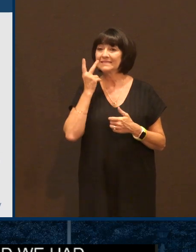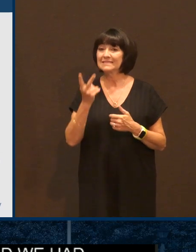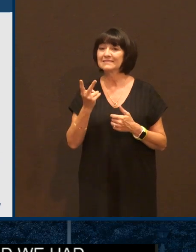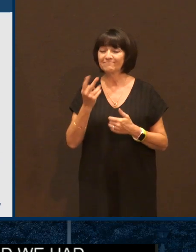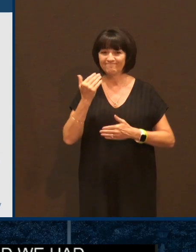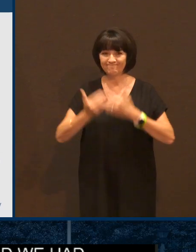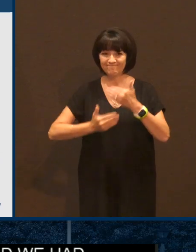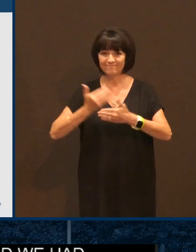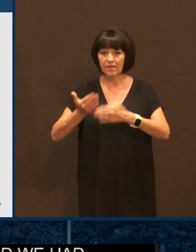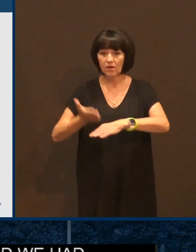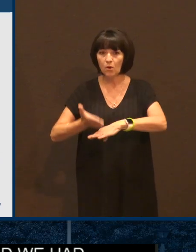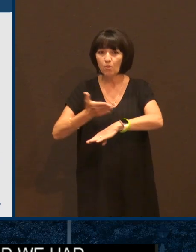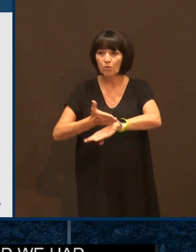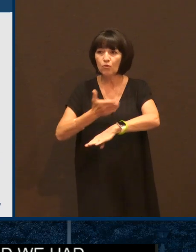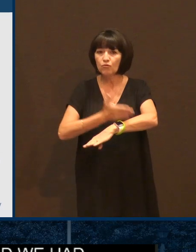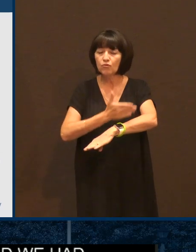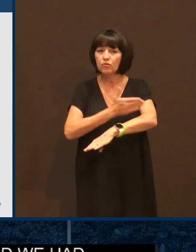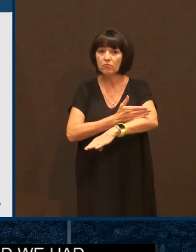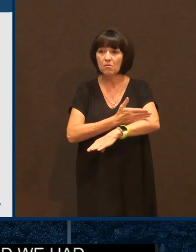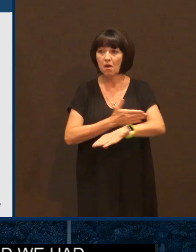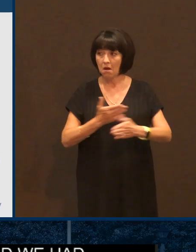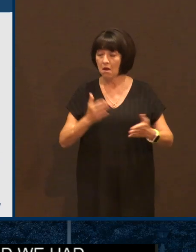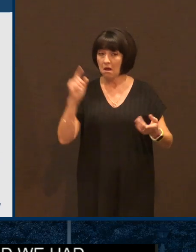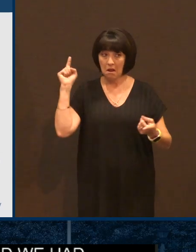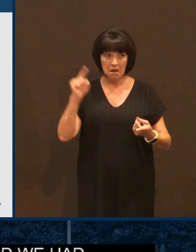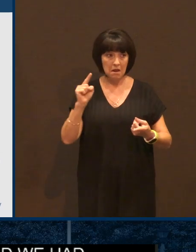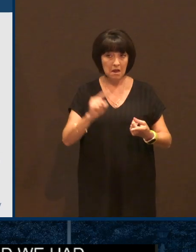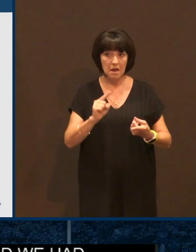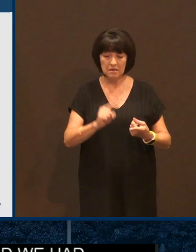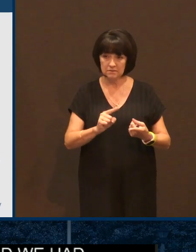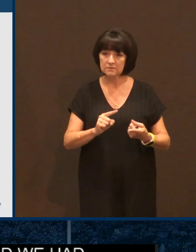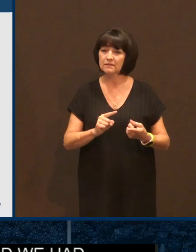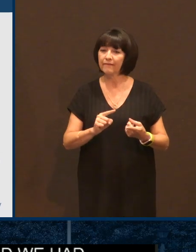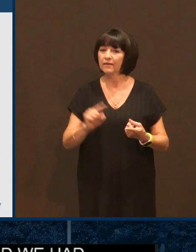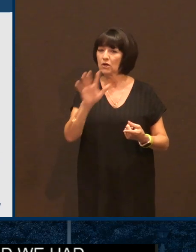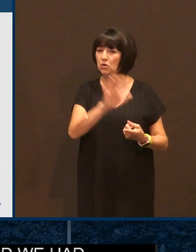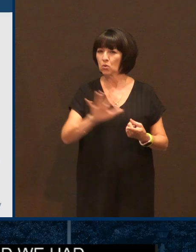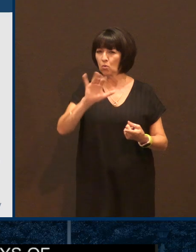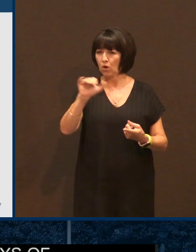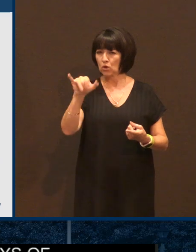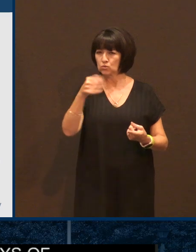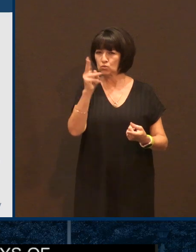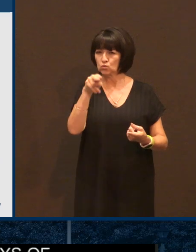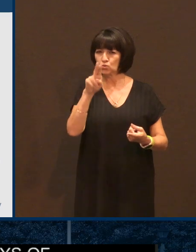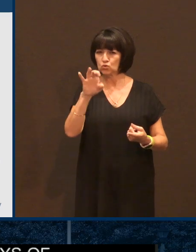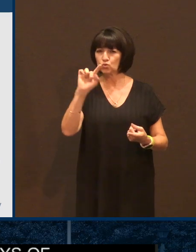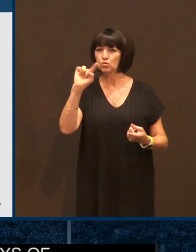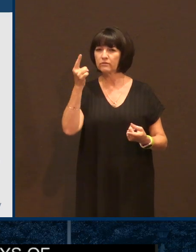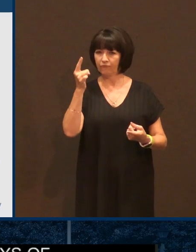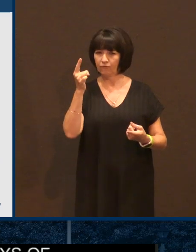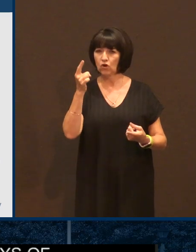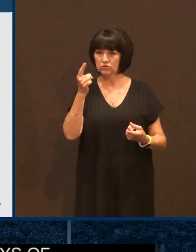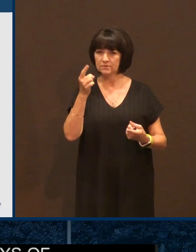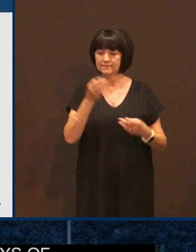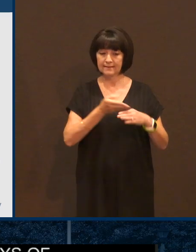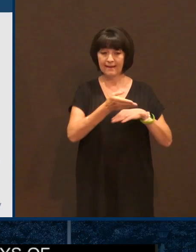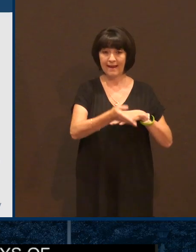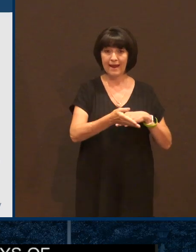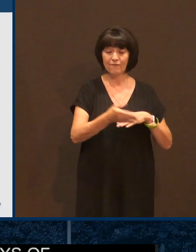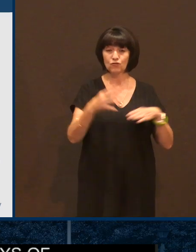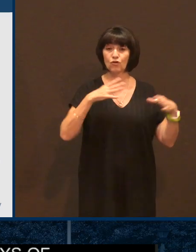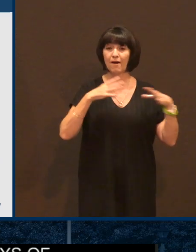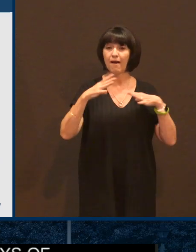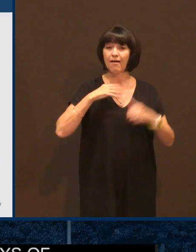started reopening again, basically around June the 1st, just after Memorial Day, and then